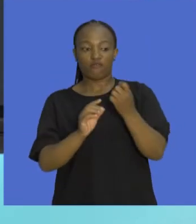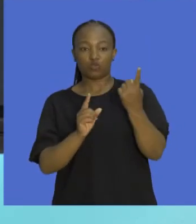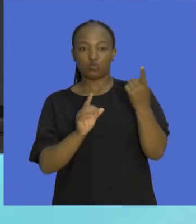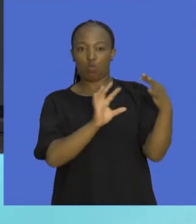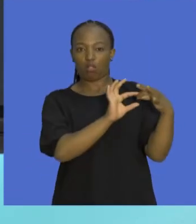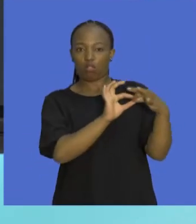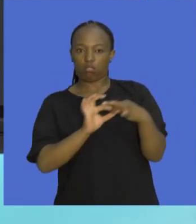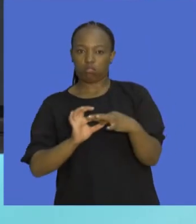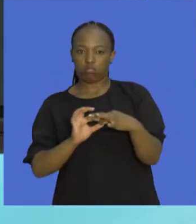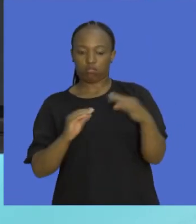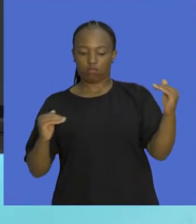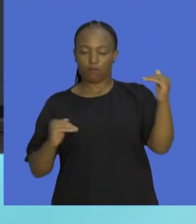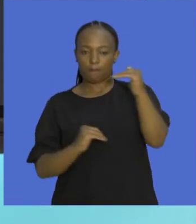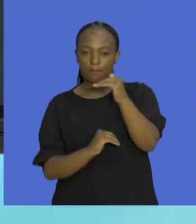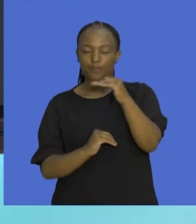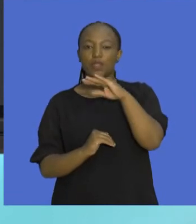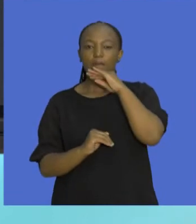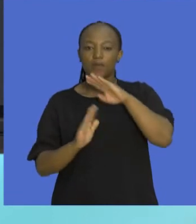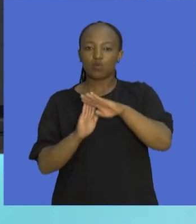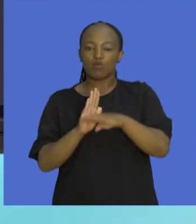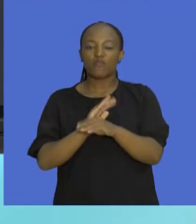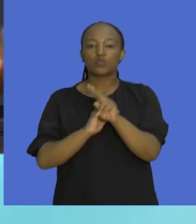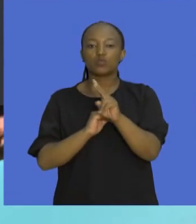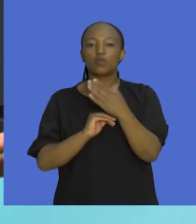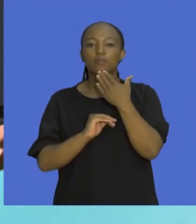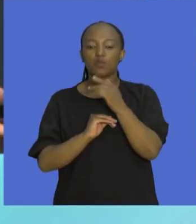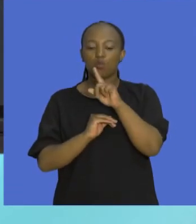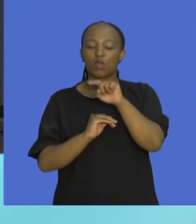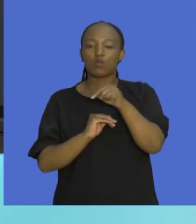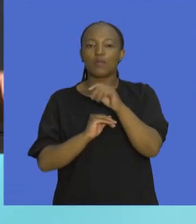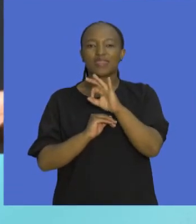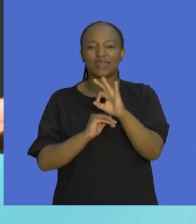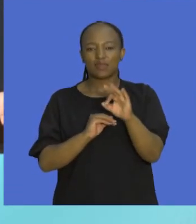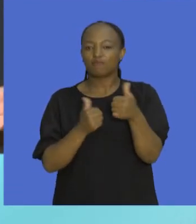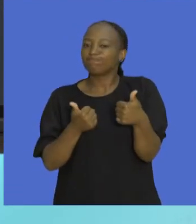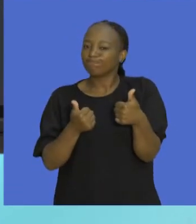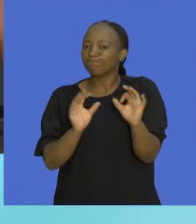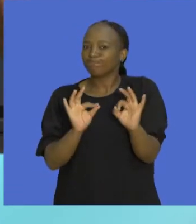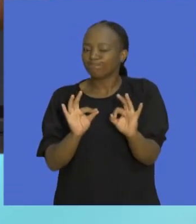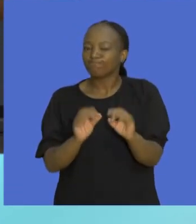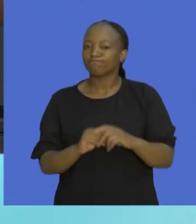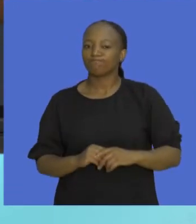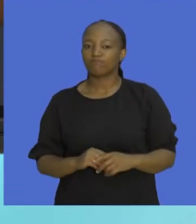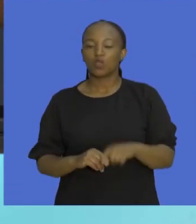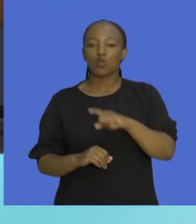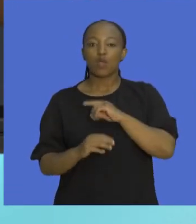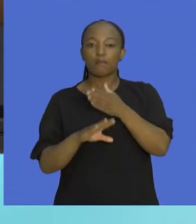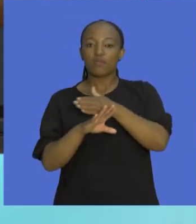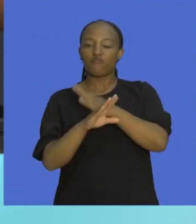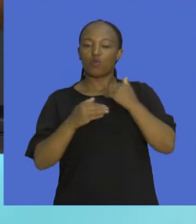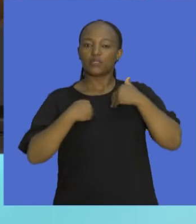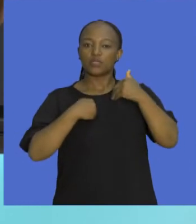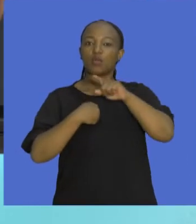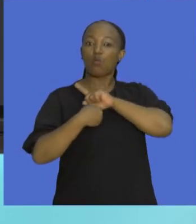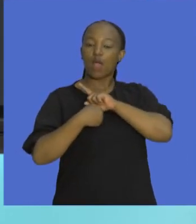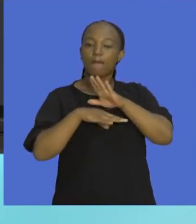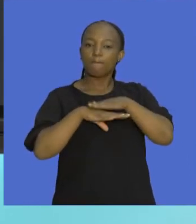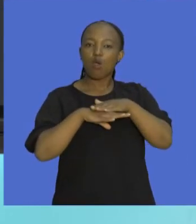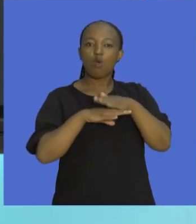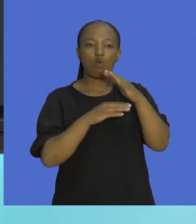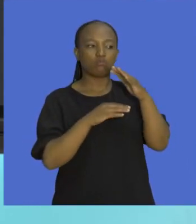those 2 connected in parallel is less than 2, which is 1.33. It makes a lot of sense. So the main point where we started, we said as we add